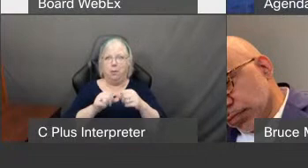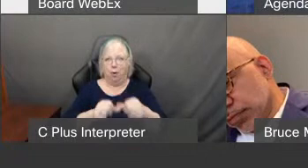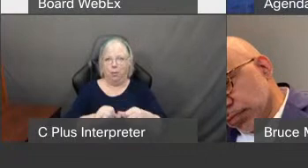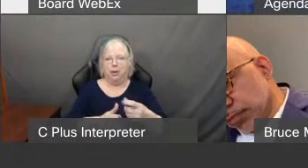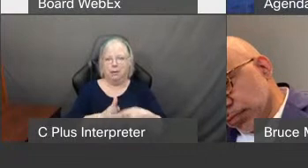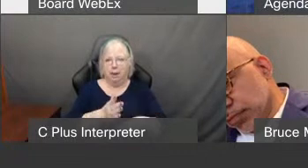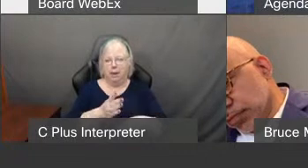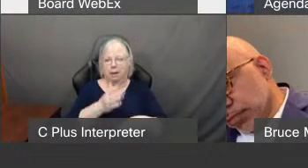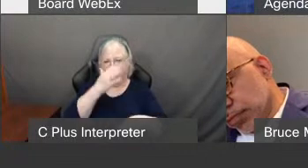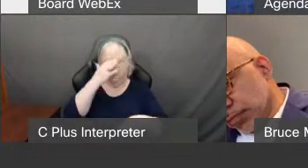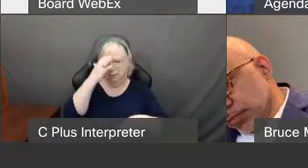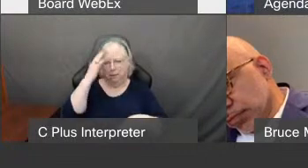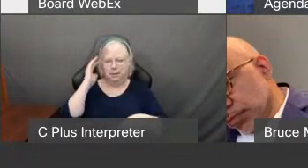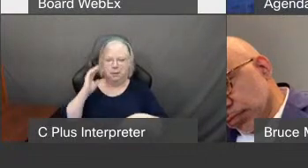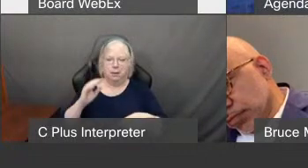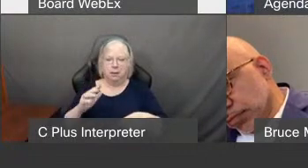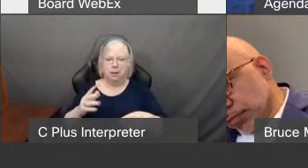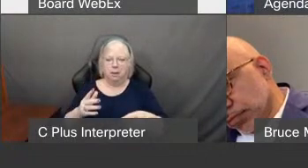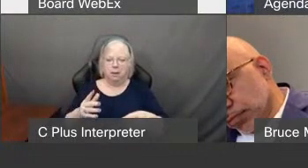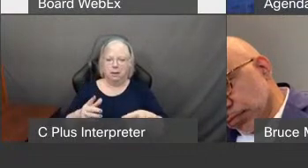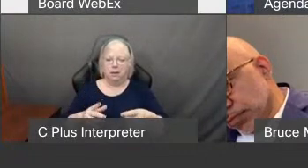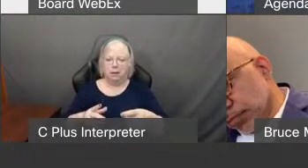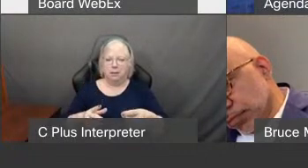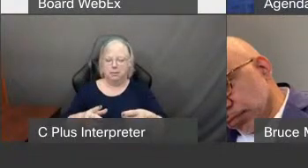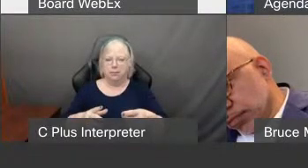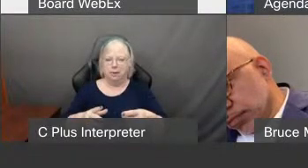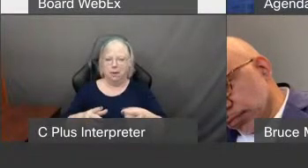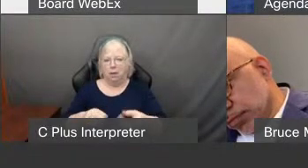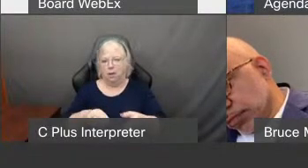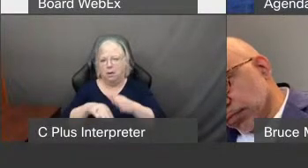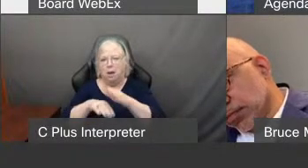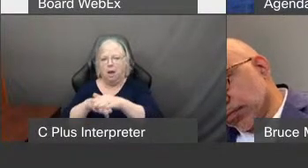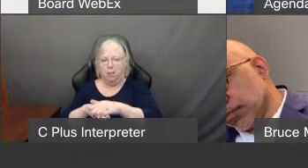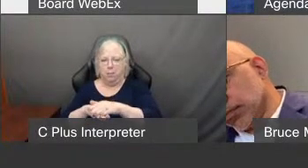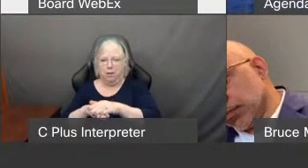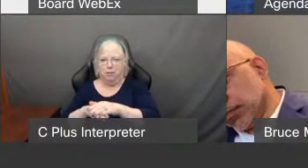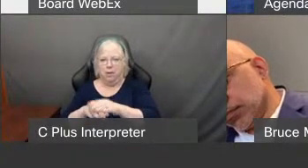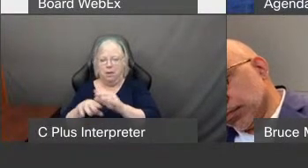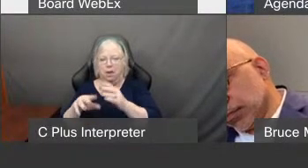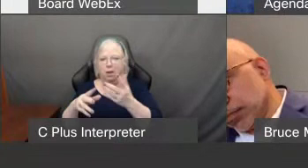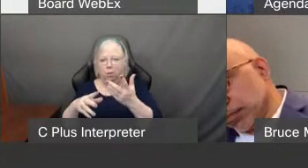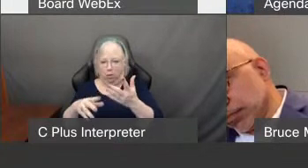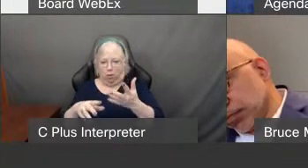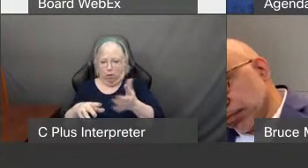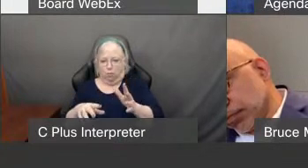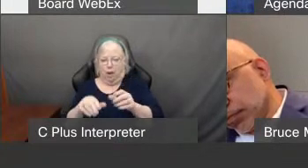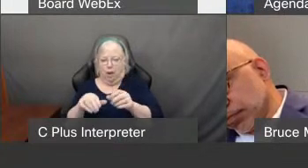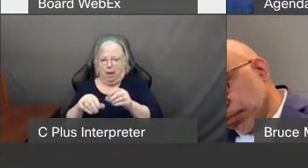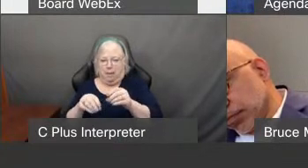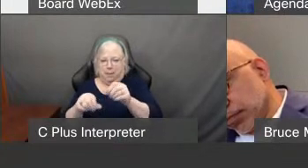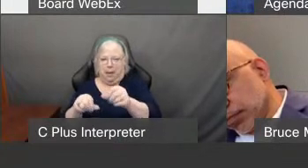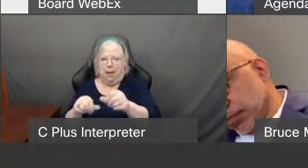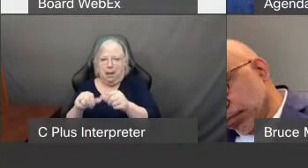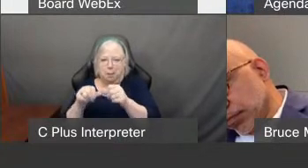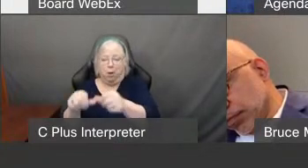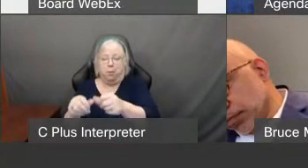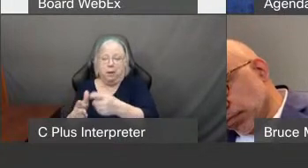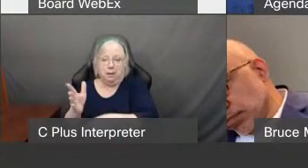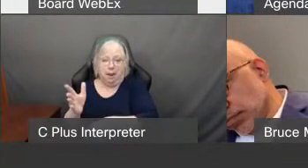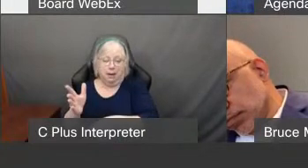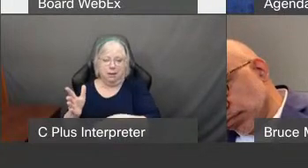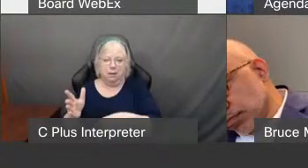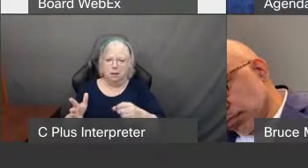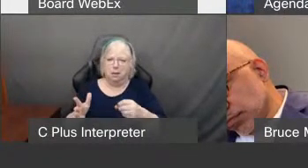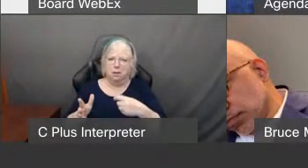tax along with and the, on top of a permanent tax that we are already paying? And so